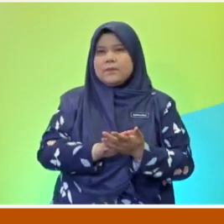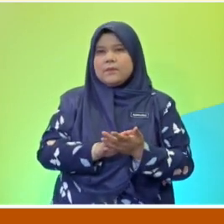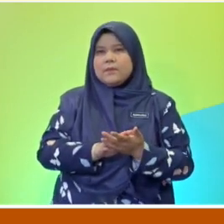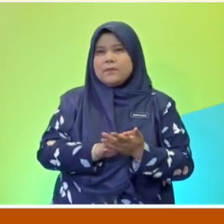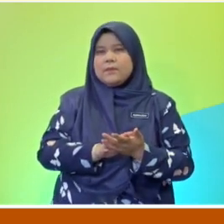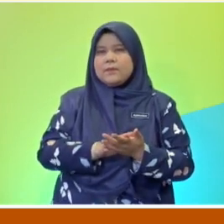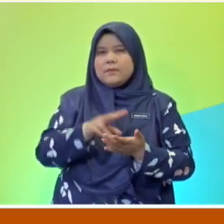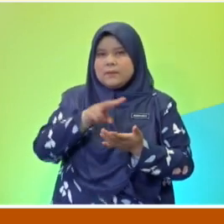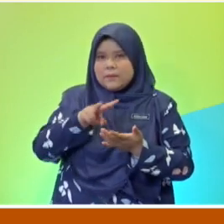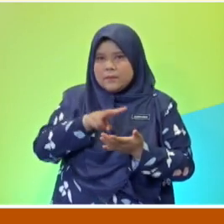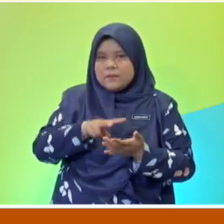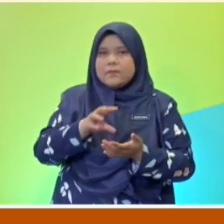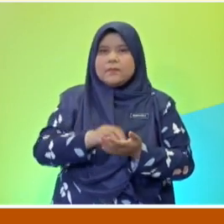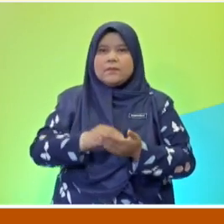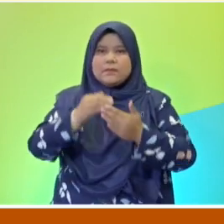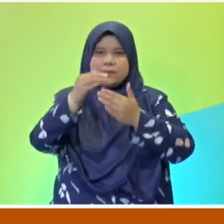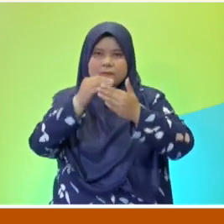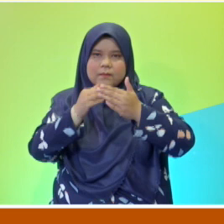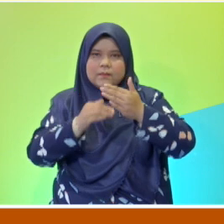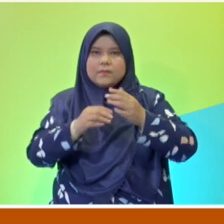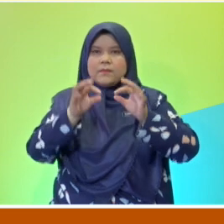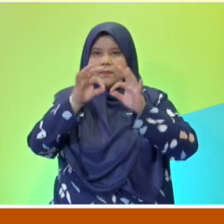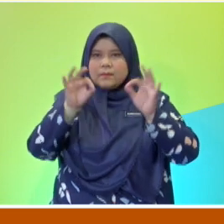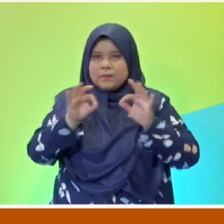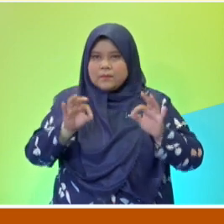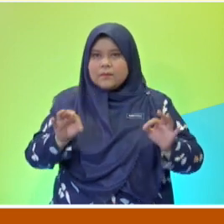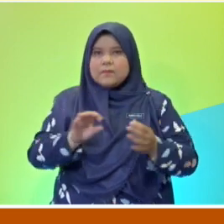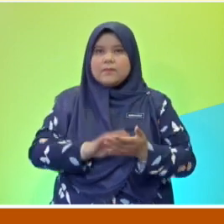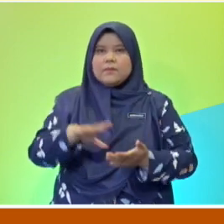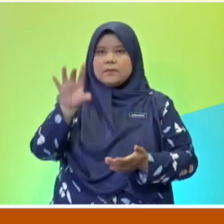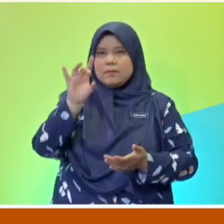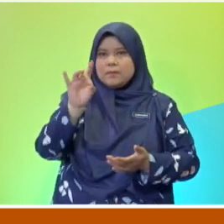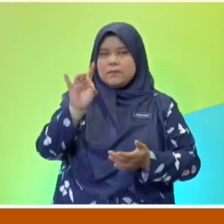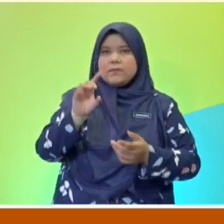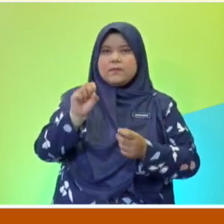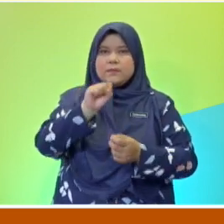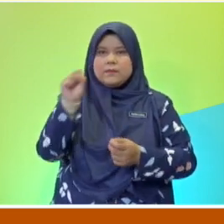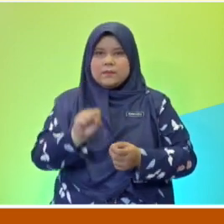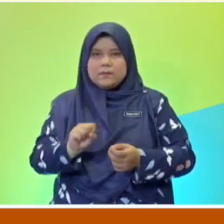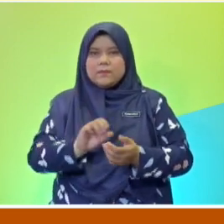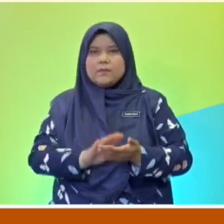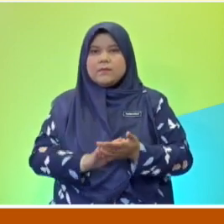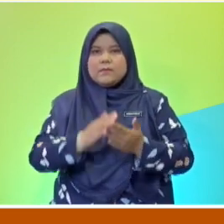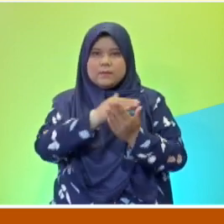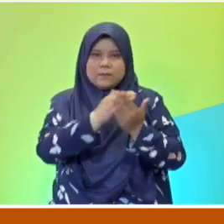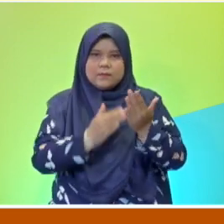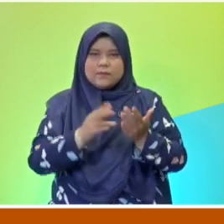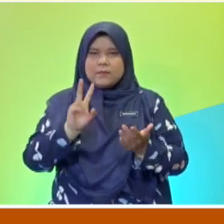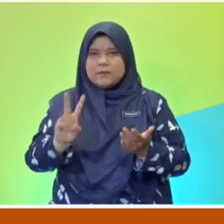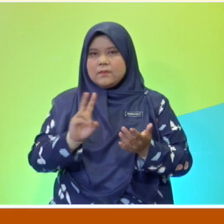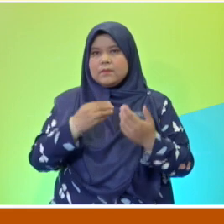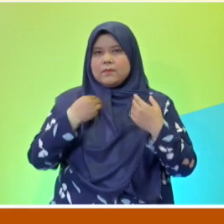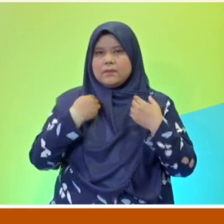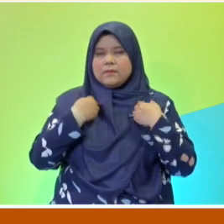to read an extended text consists of 8 questions. Where in this part 2, they